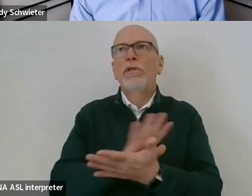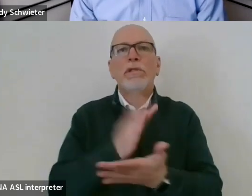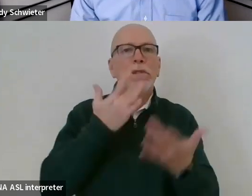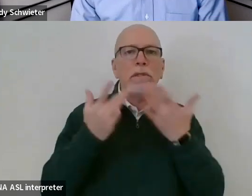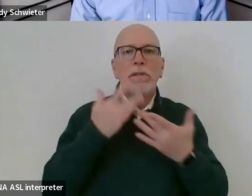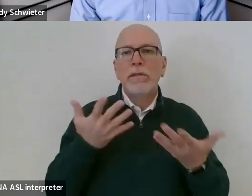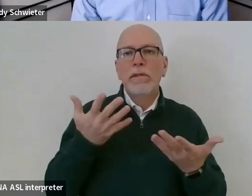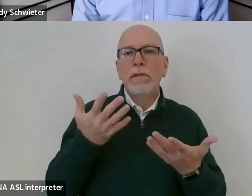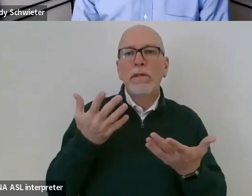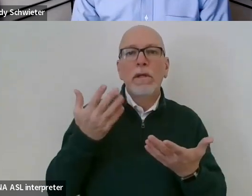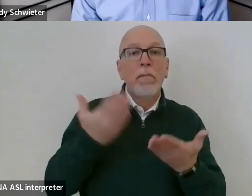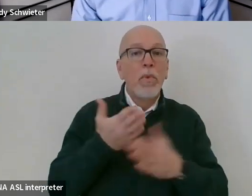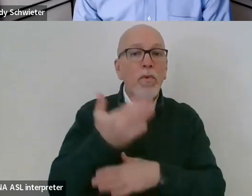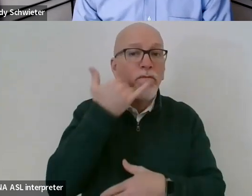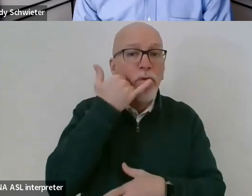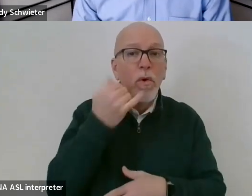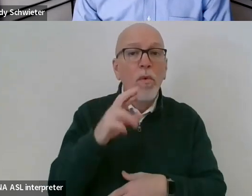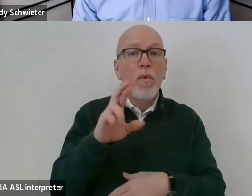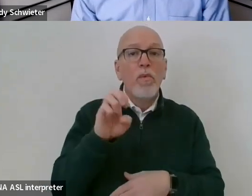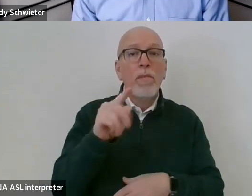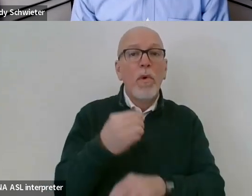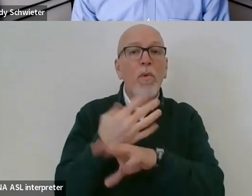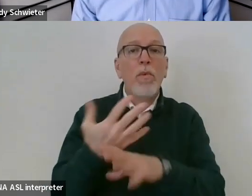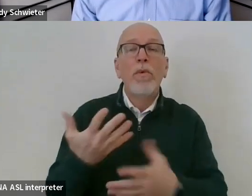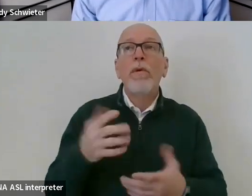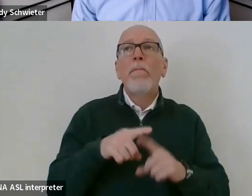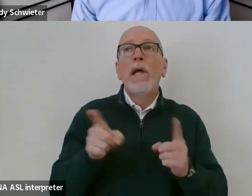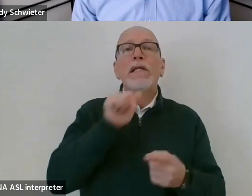whether it's over the phone or remote, video,